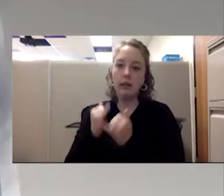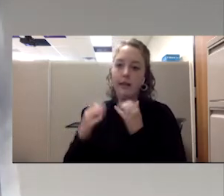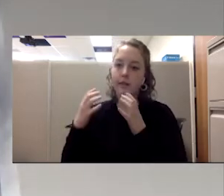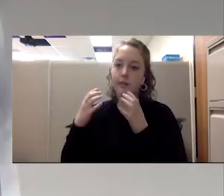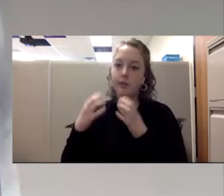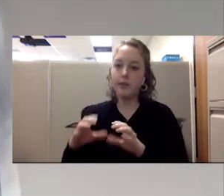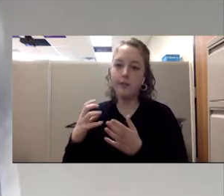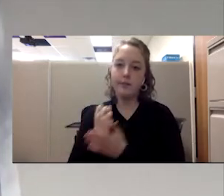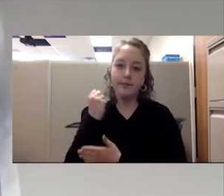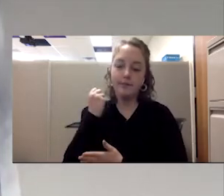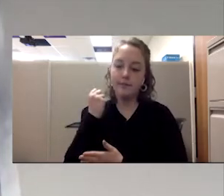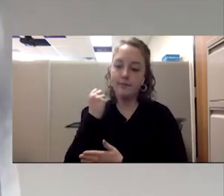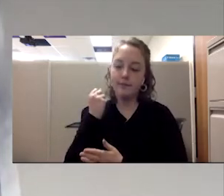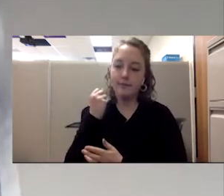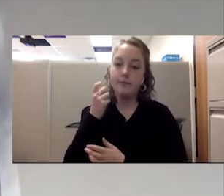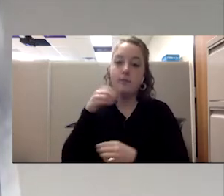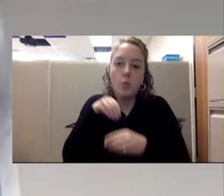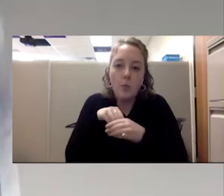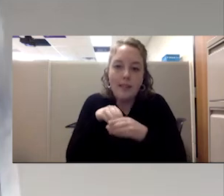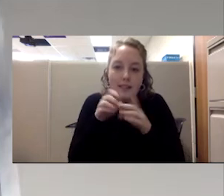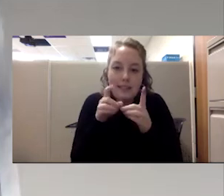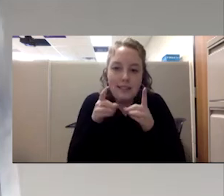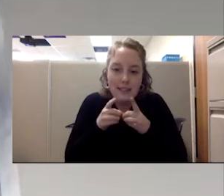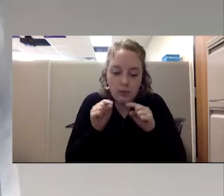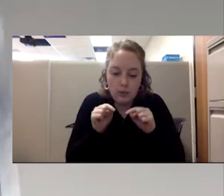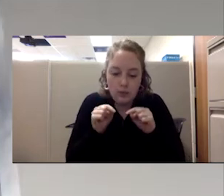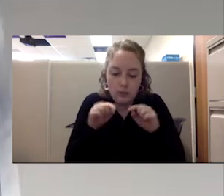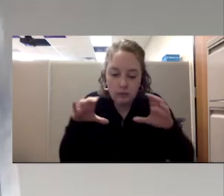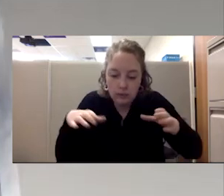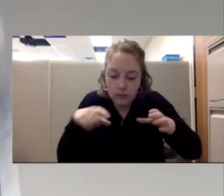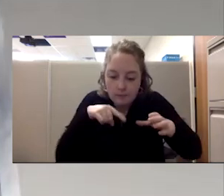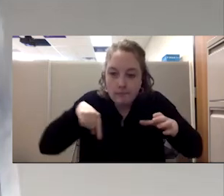of the district. There's just not much else.